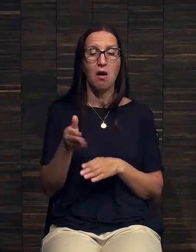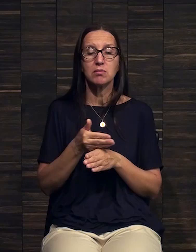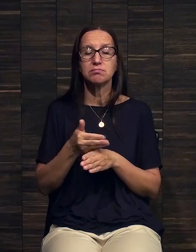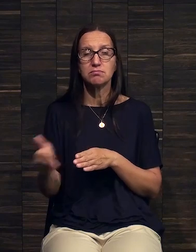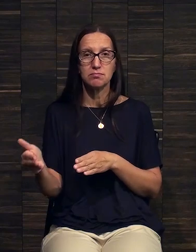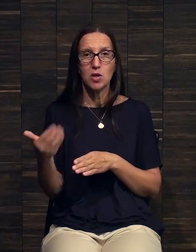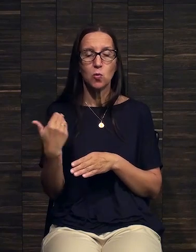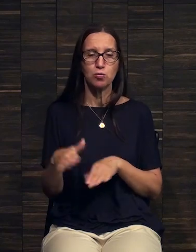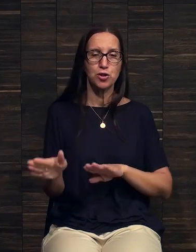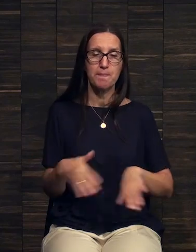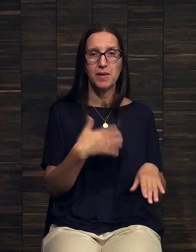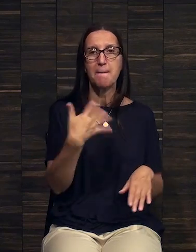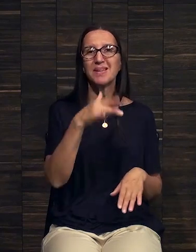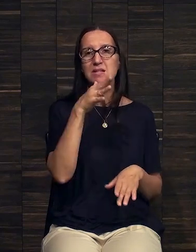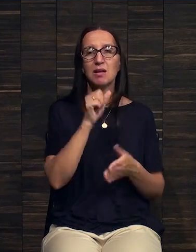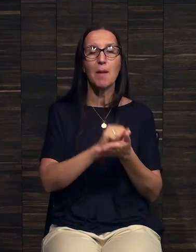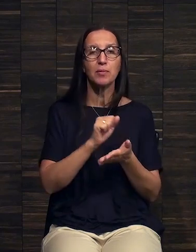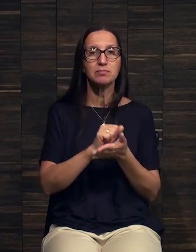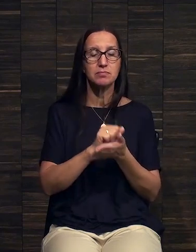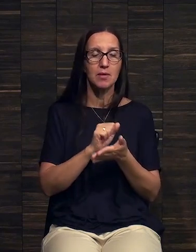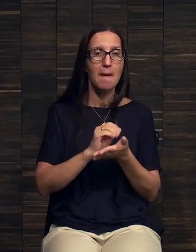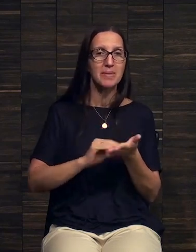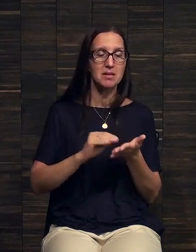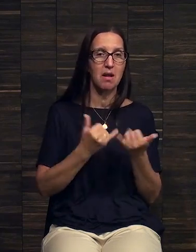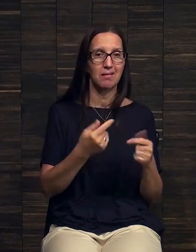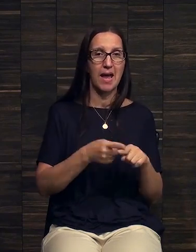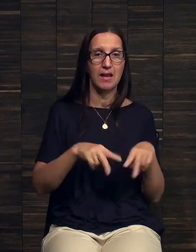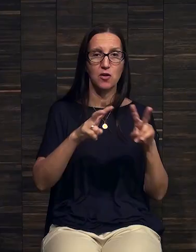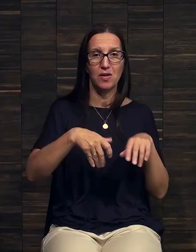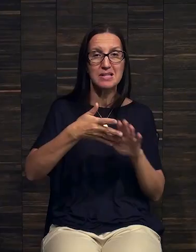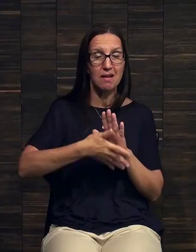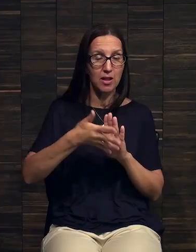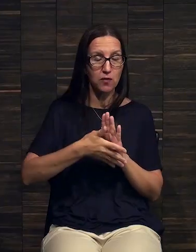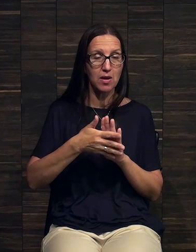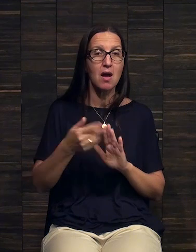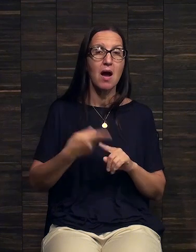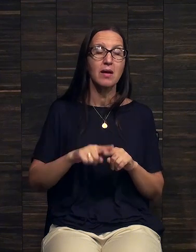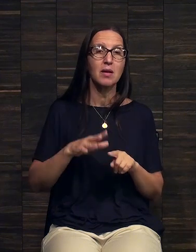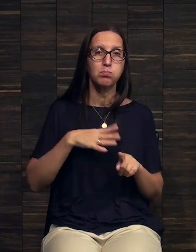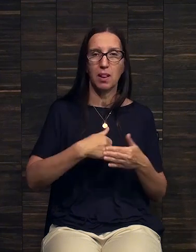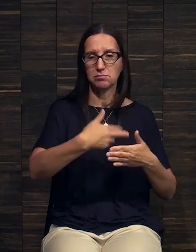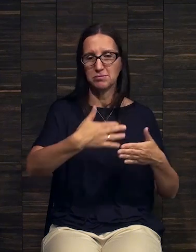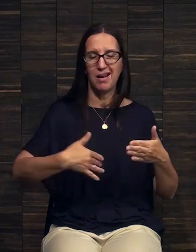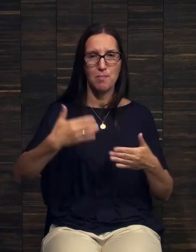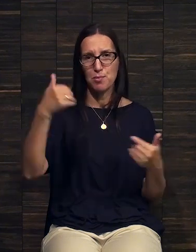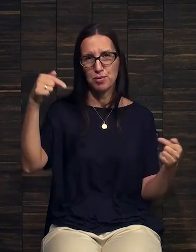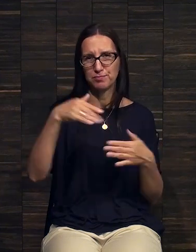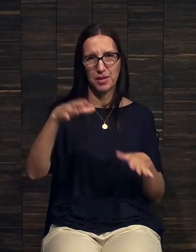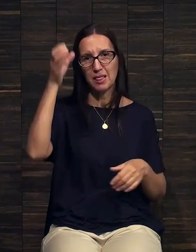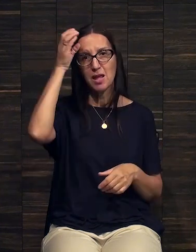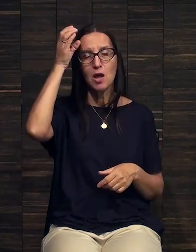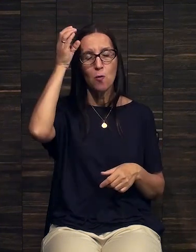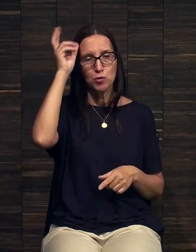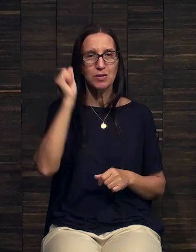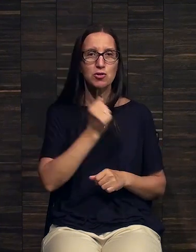And as the material that was published 50 years ago, this was a